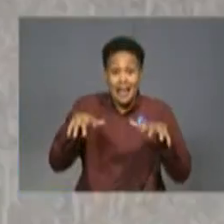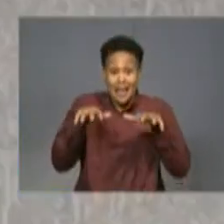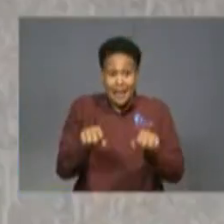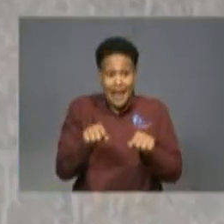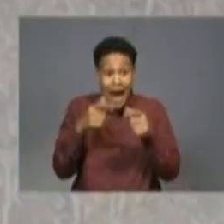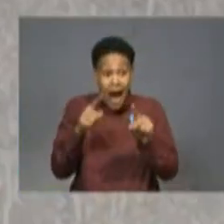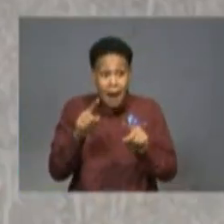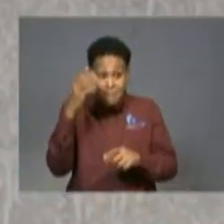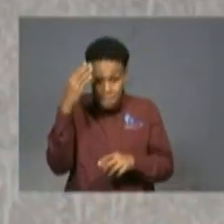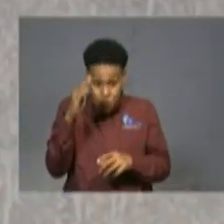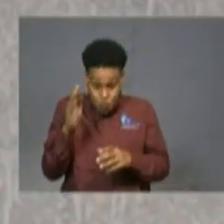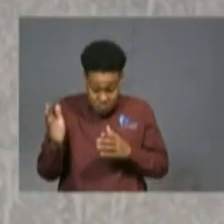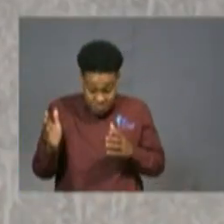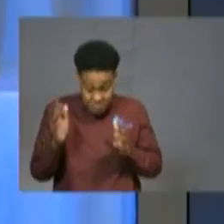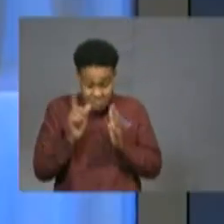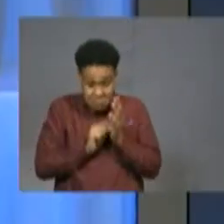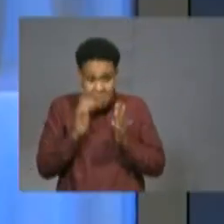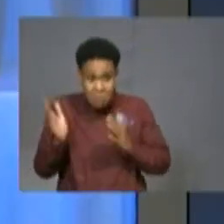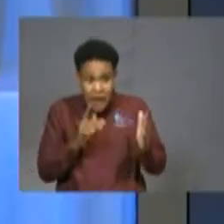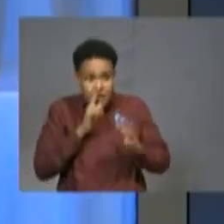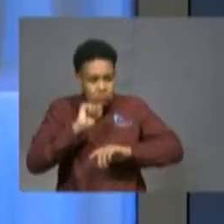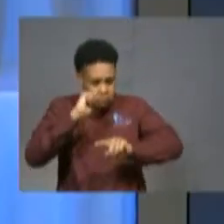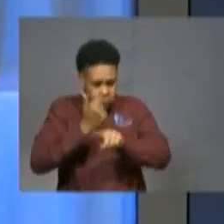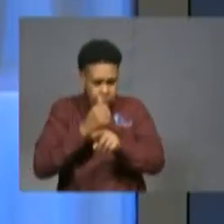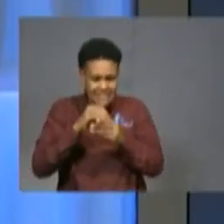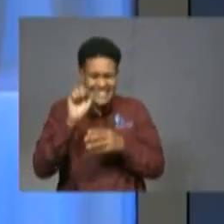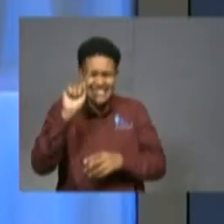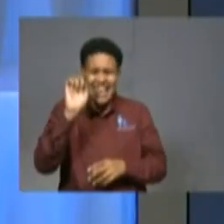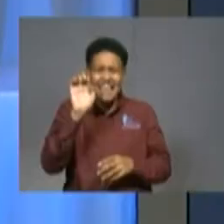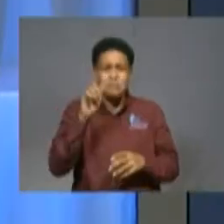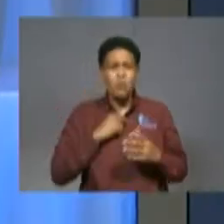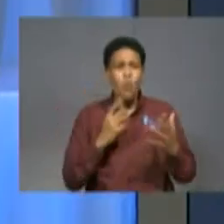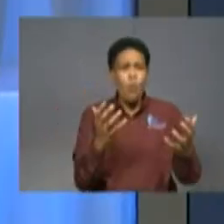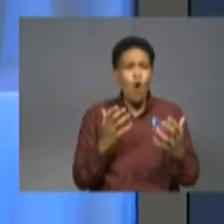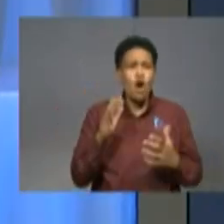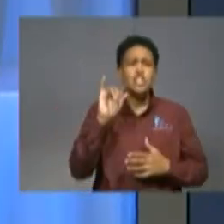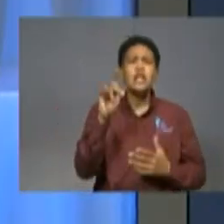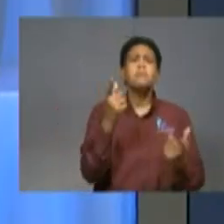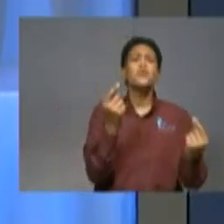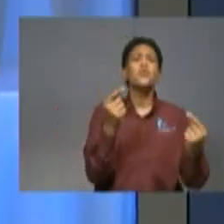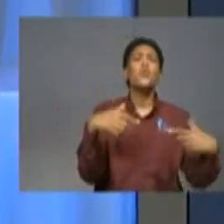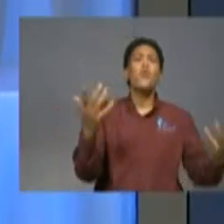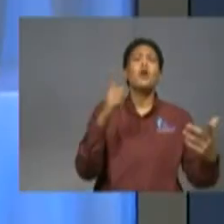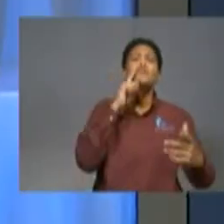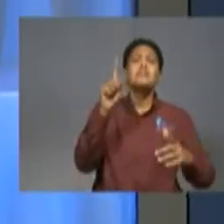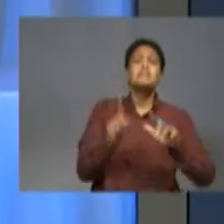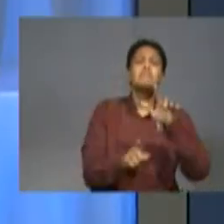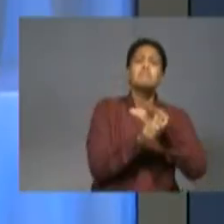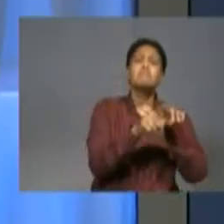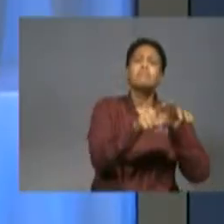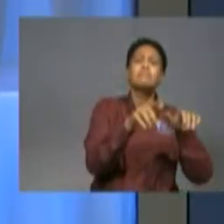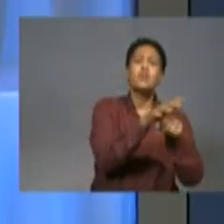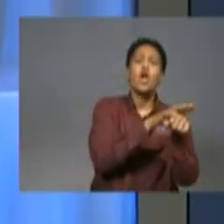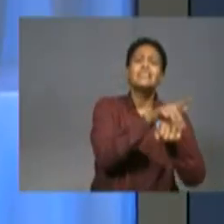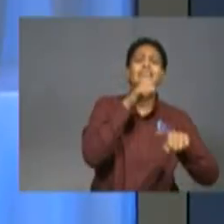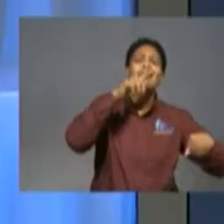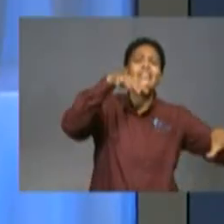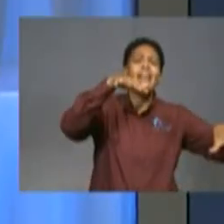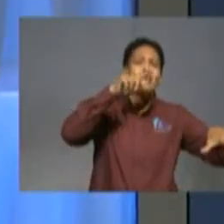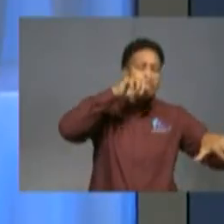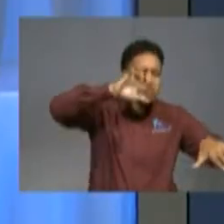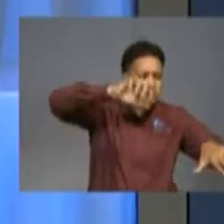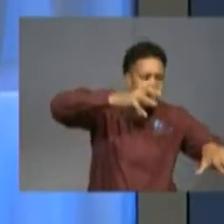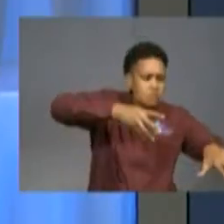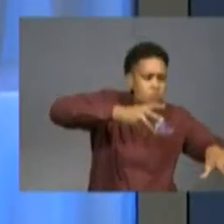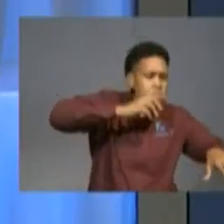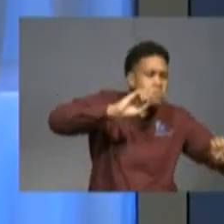the blueprint, and that they're implementing in St. Elizabeth. What I would really like the JLP to do is to come to the constituencies that they have not turned on the